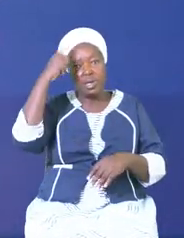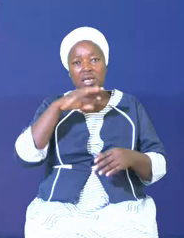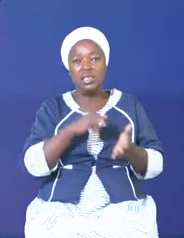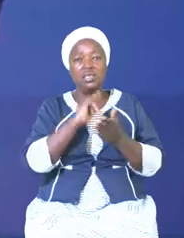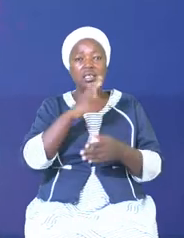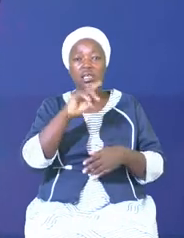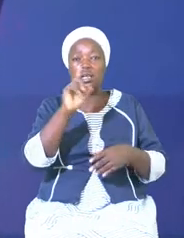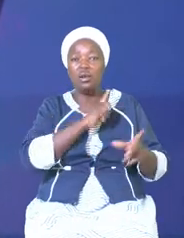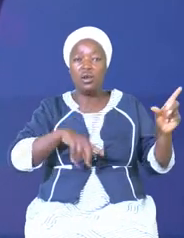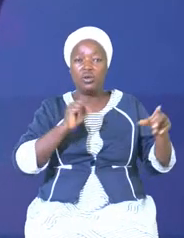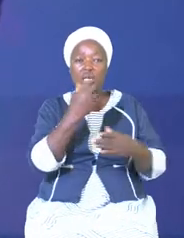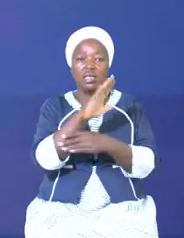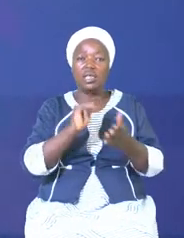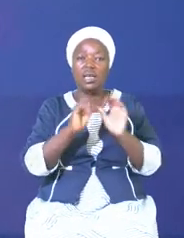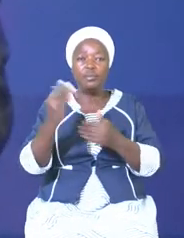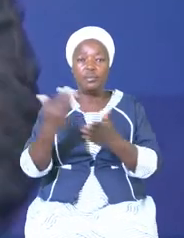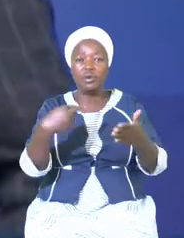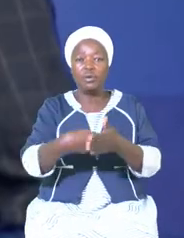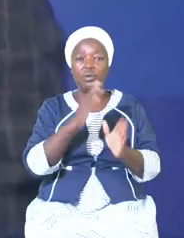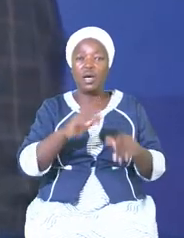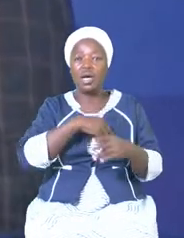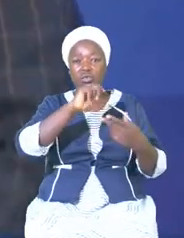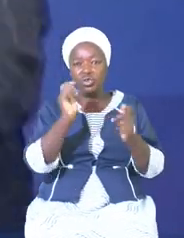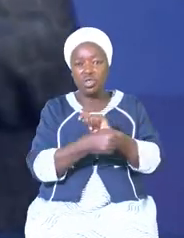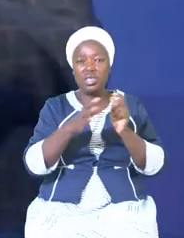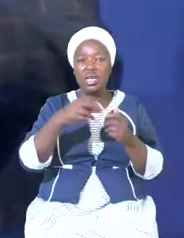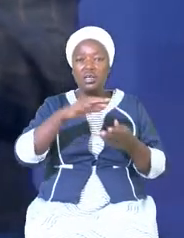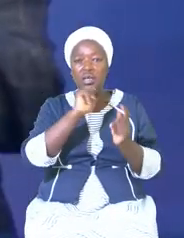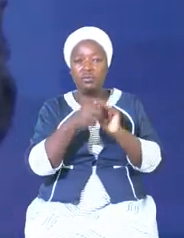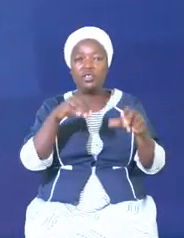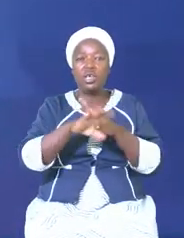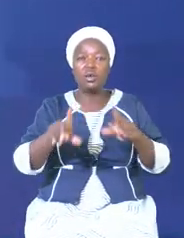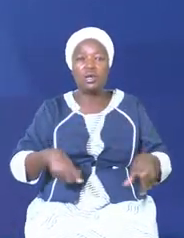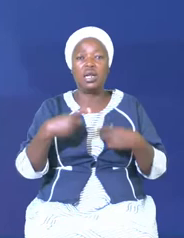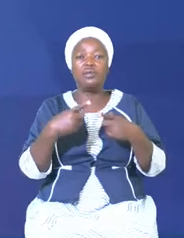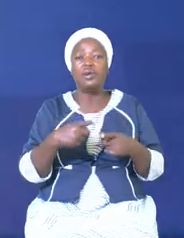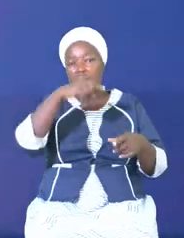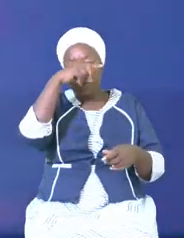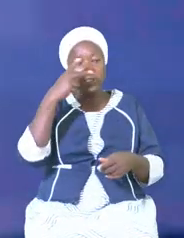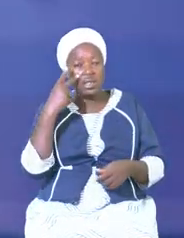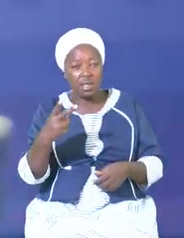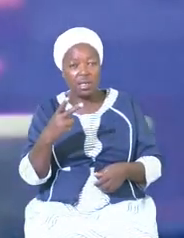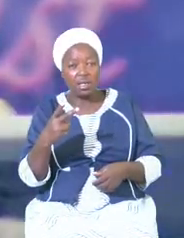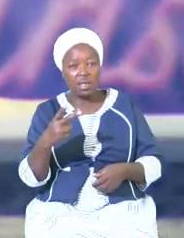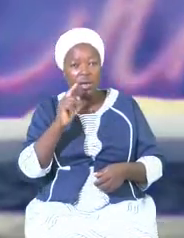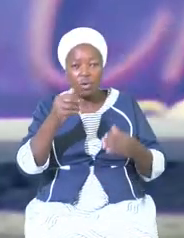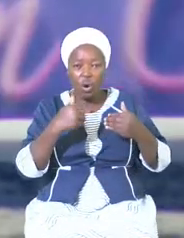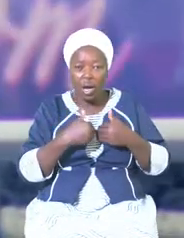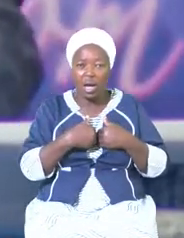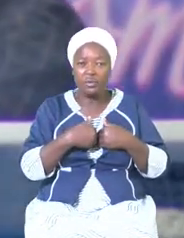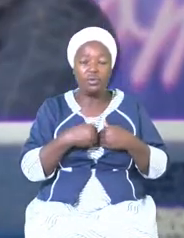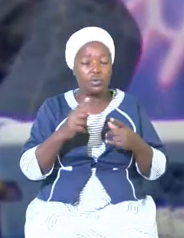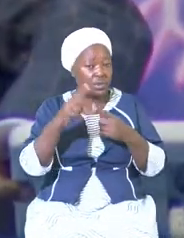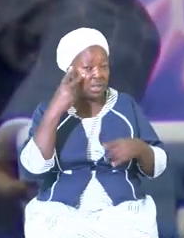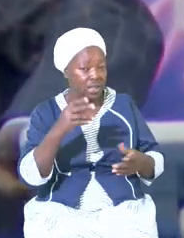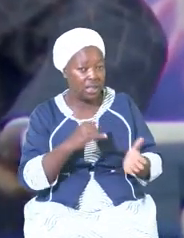bring renewal and change and transformation in your life. Behold, you have to behold it. You have to